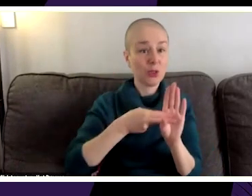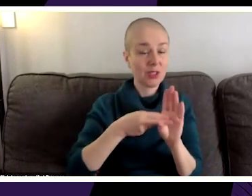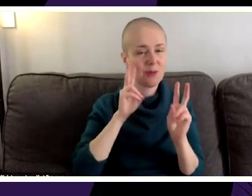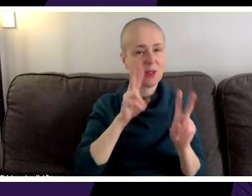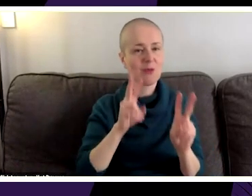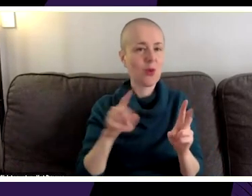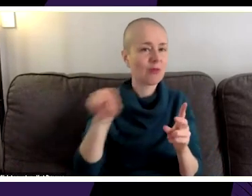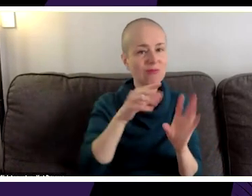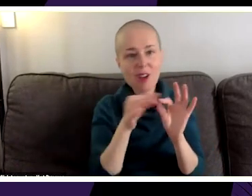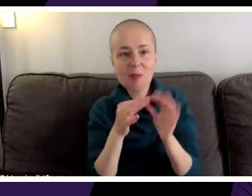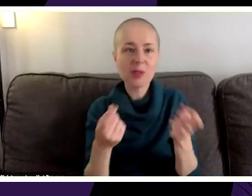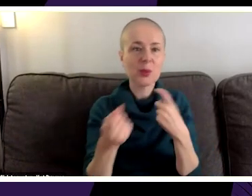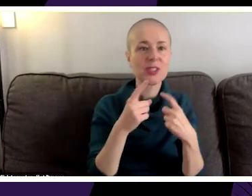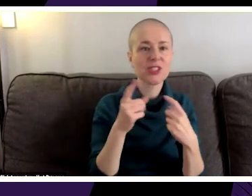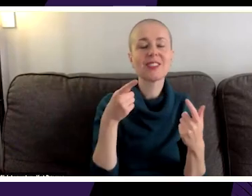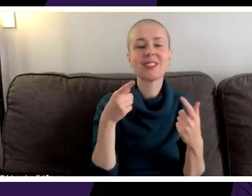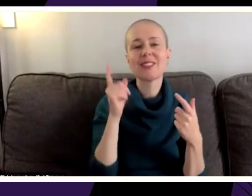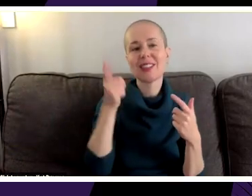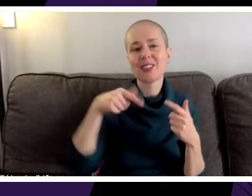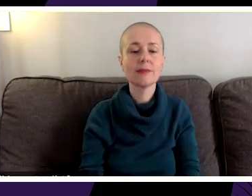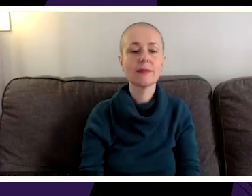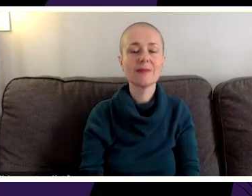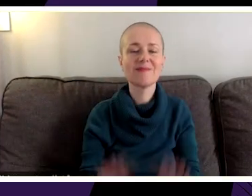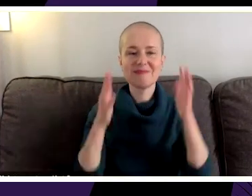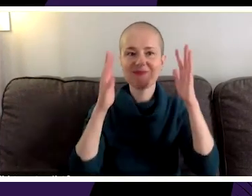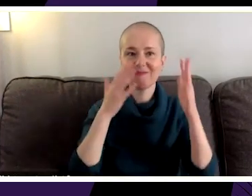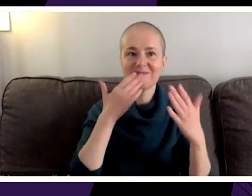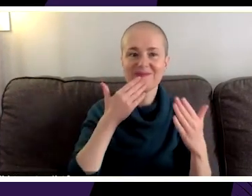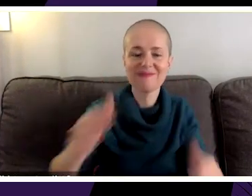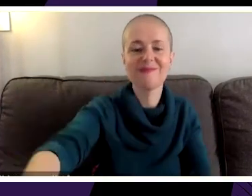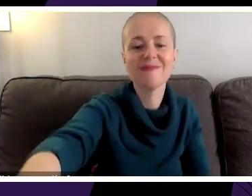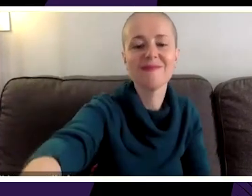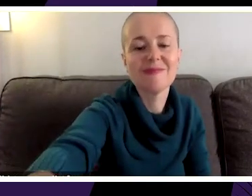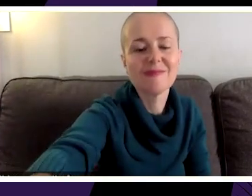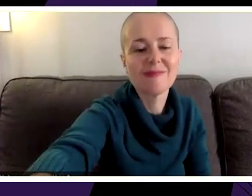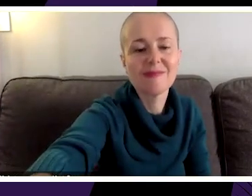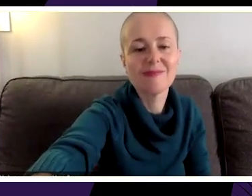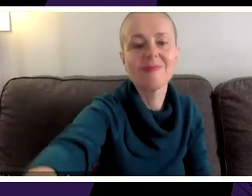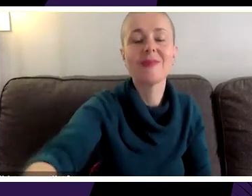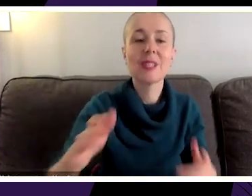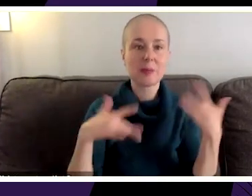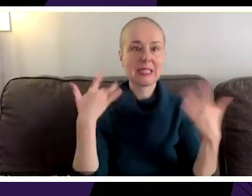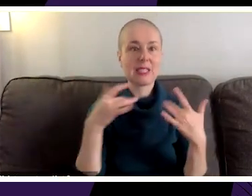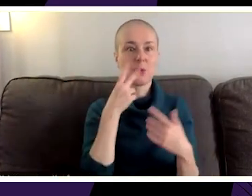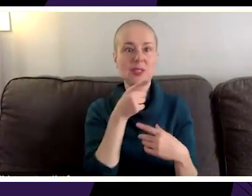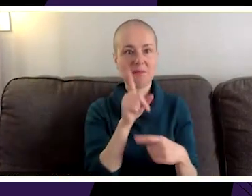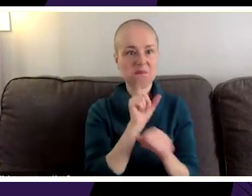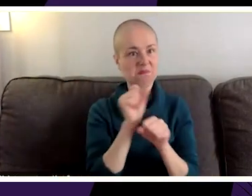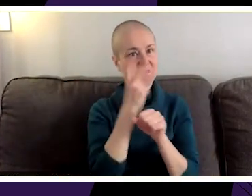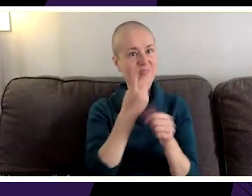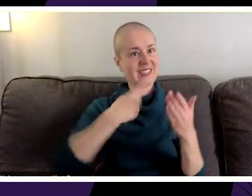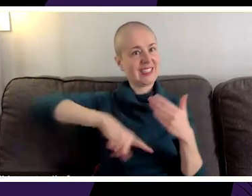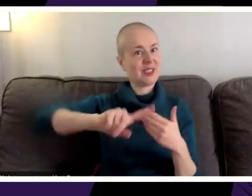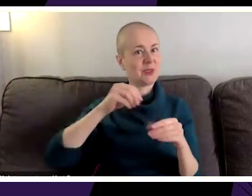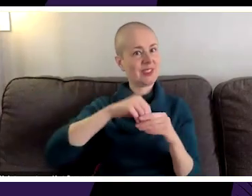to hearing any comments and questions during the Q&A session. Thank you so much. I am very, very excited to see this in action next week in